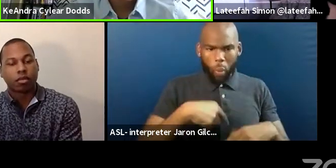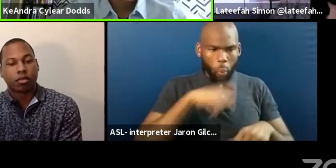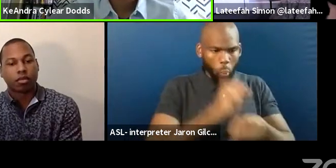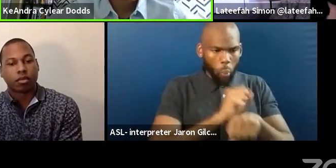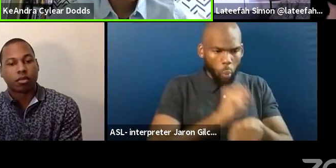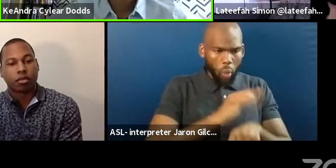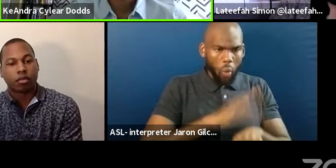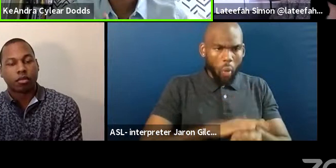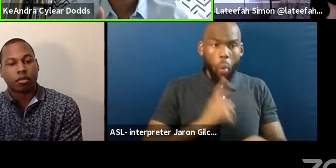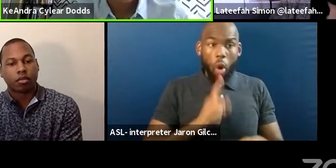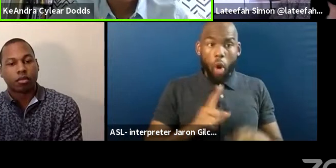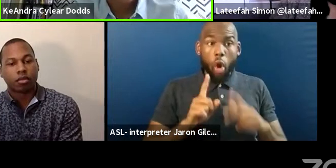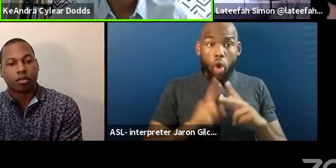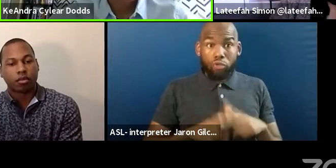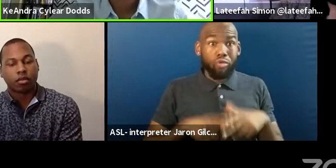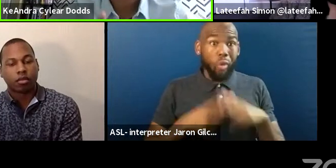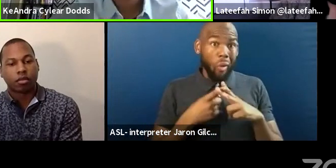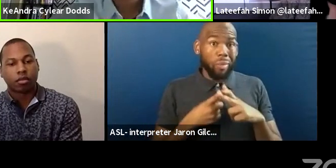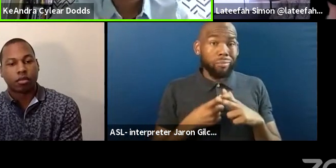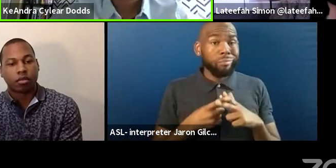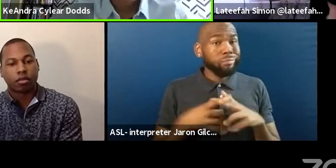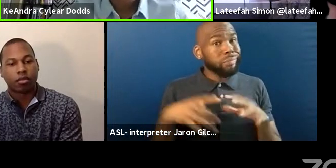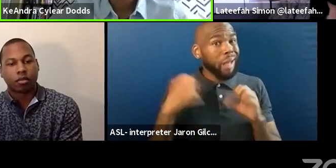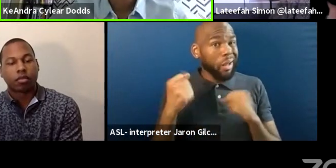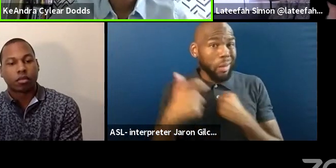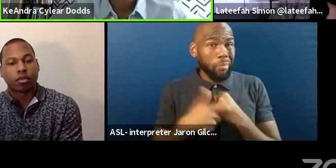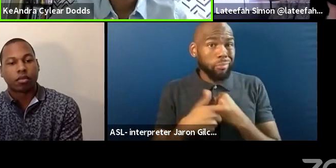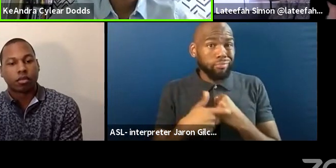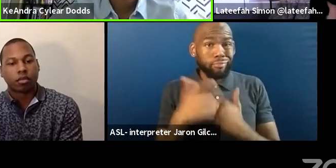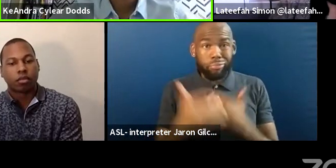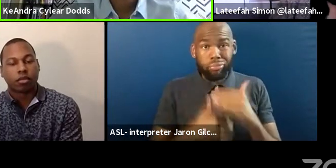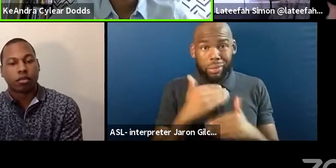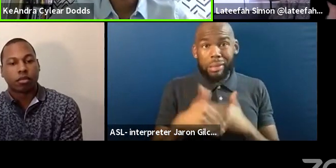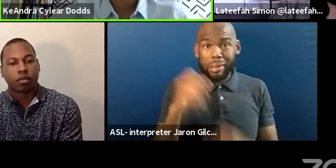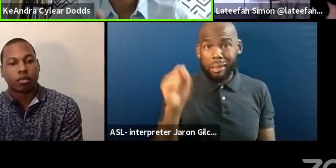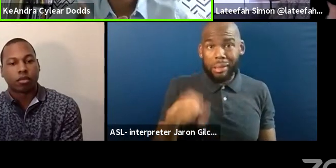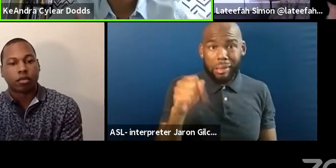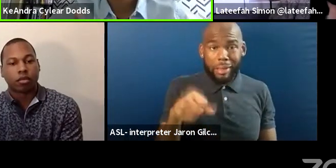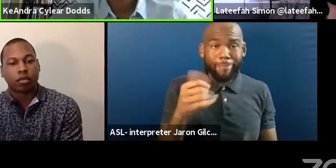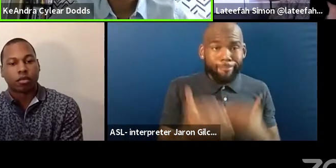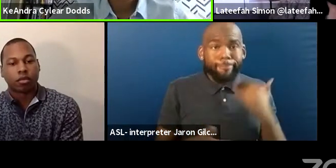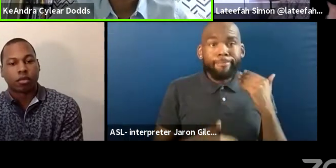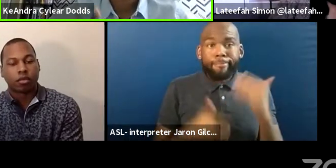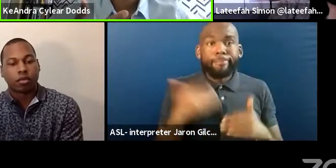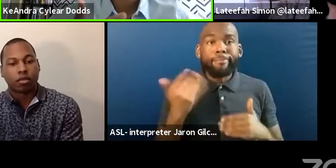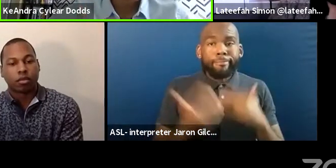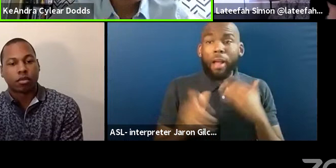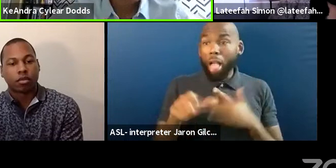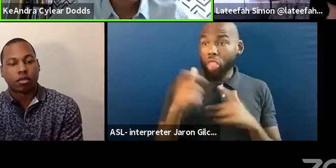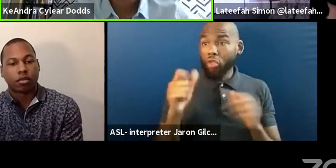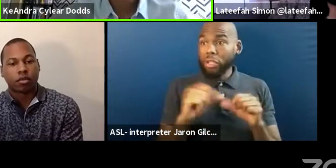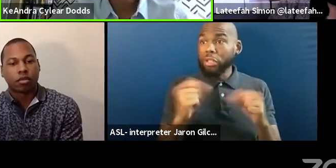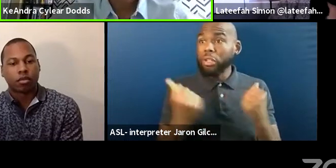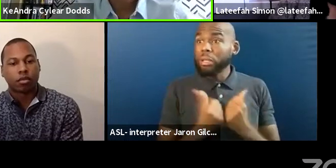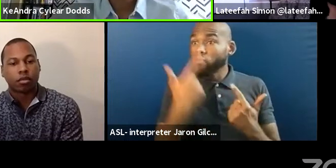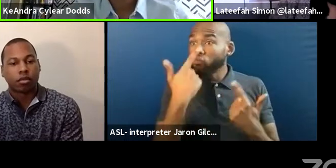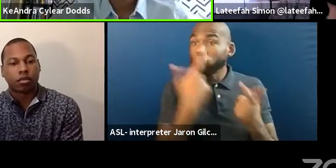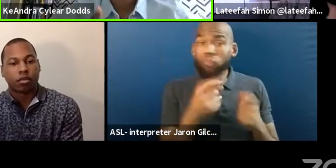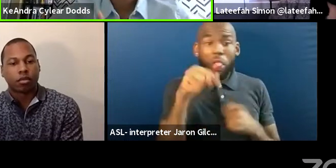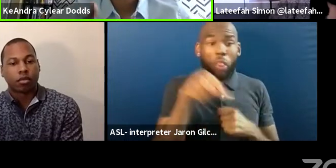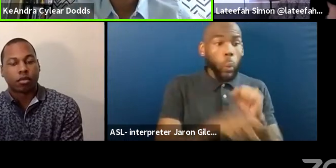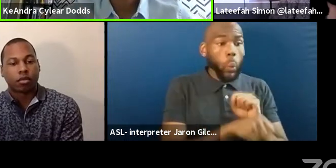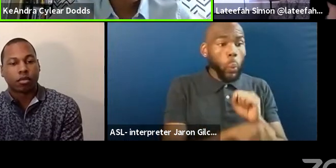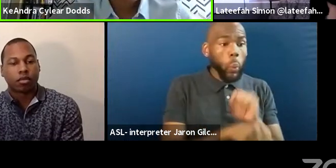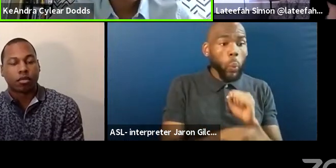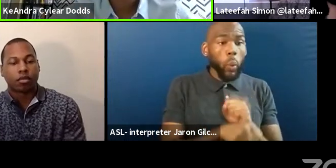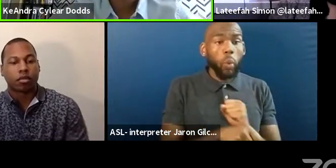starting, and it takes time, and it's a process. And so for, other agencies that are looking to do this work and are kind of